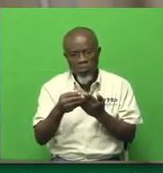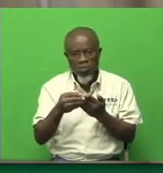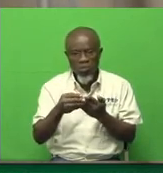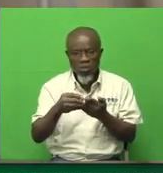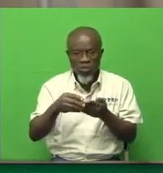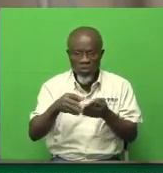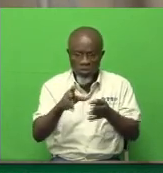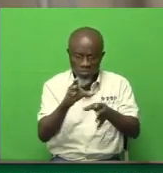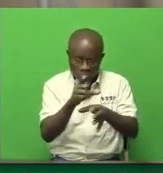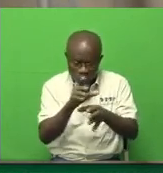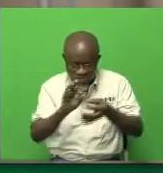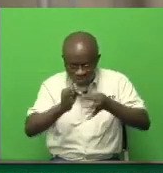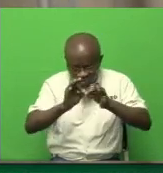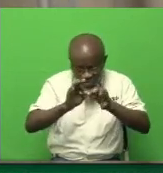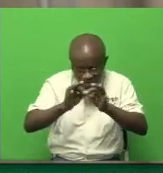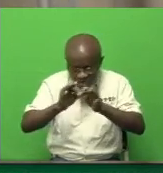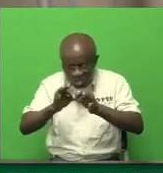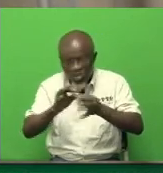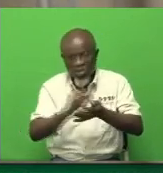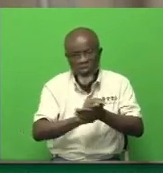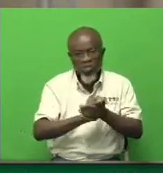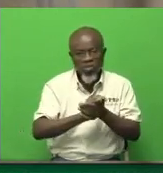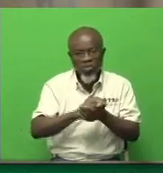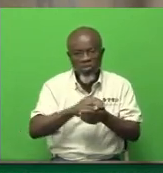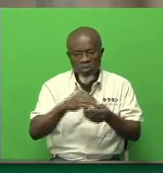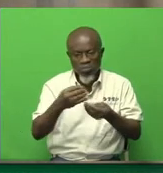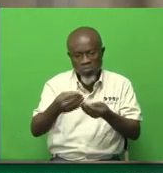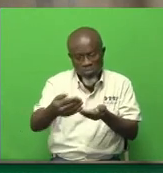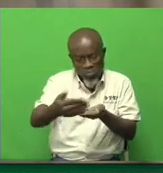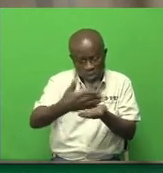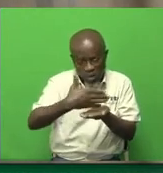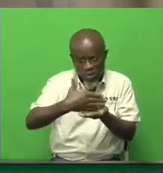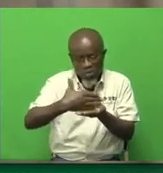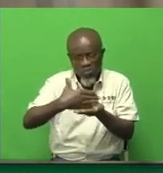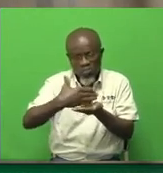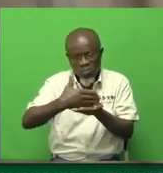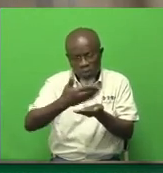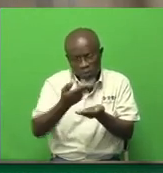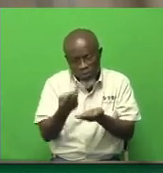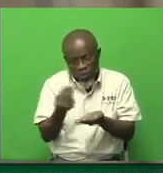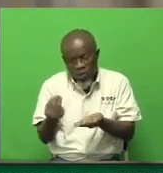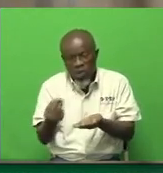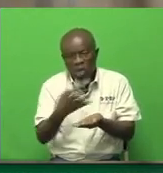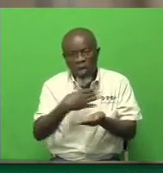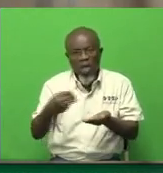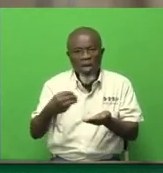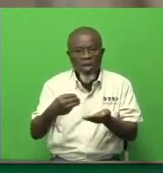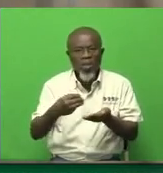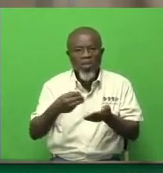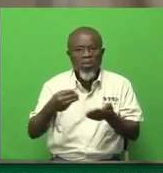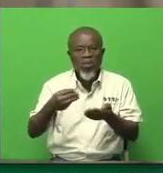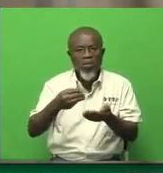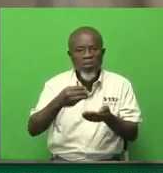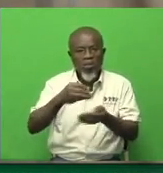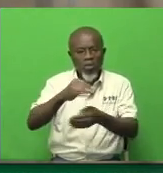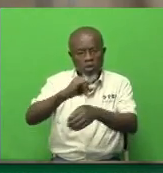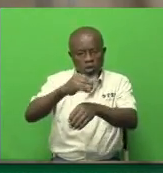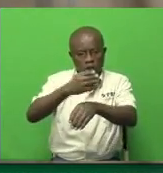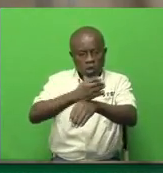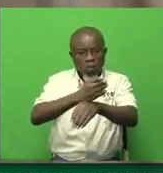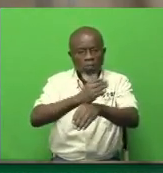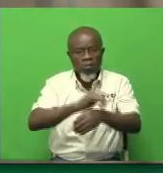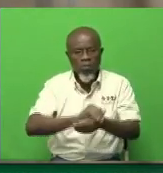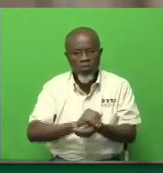supplies and employment so Mr Deputy speaker I was very intrigued to see what was the allocation that was made to